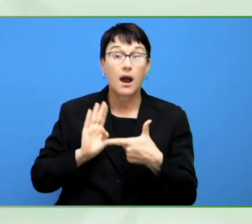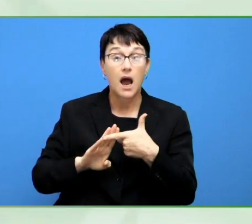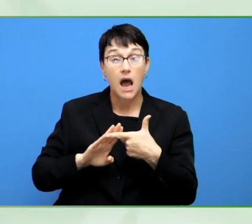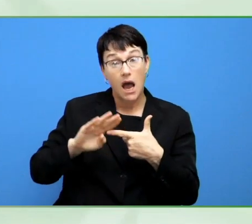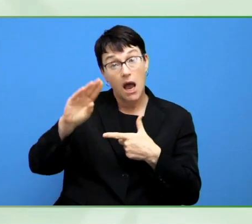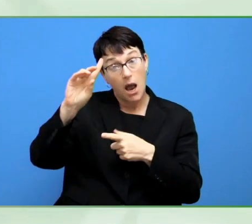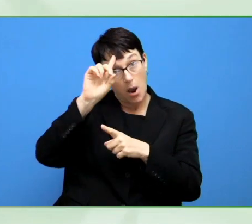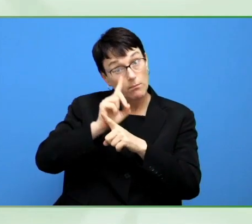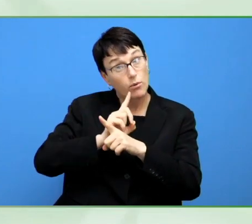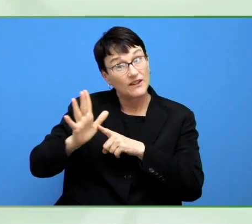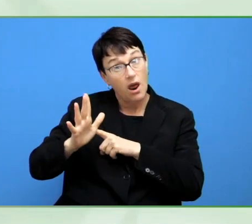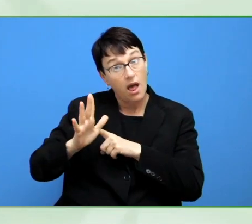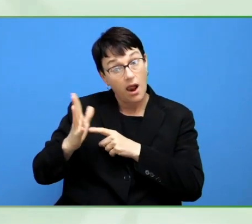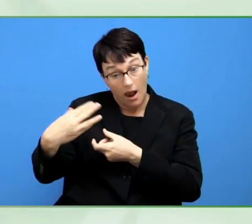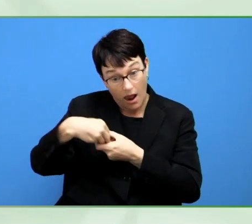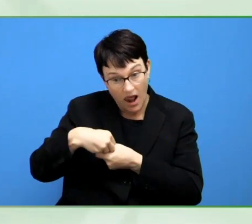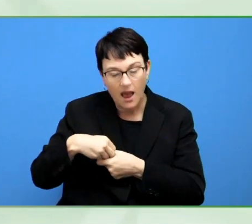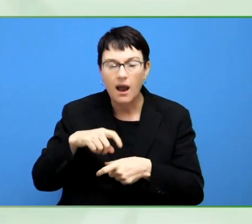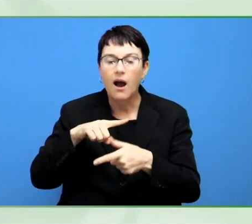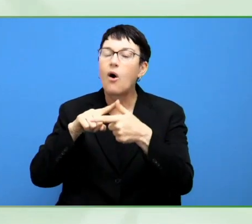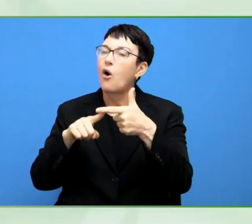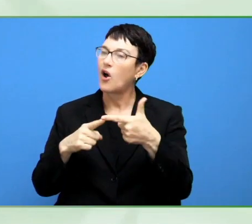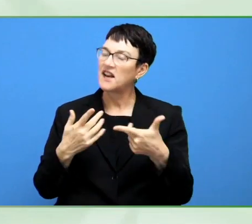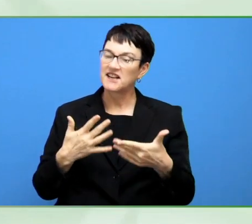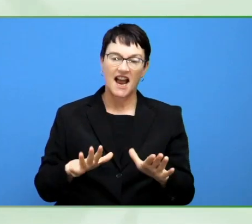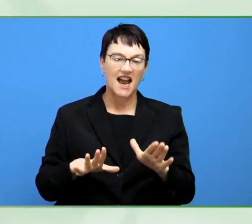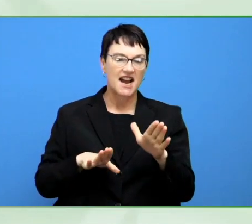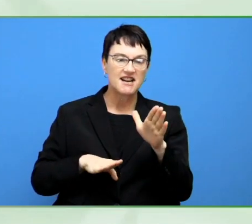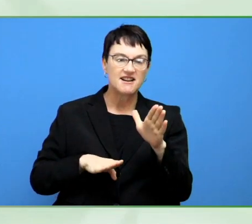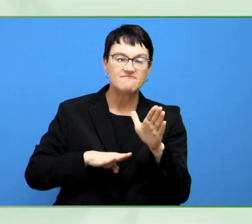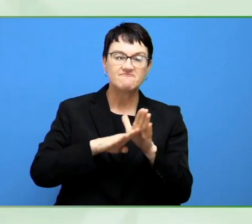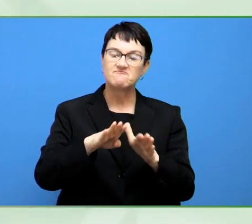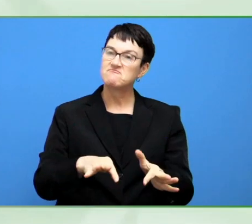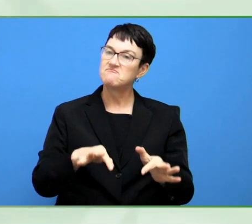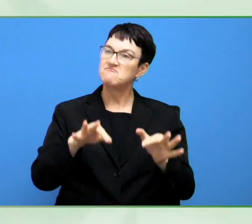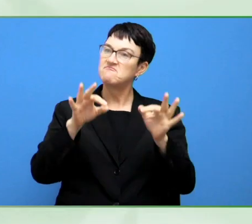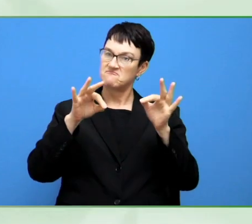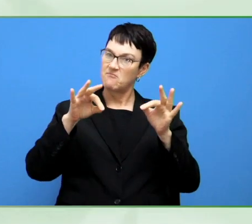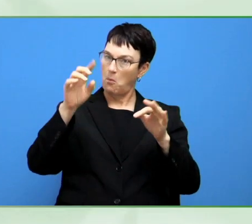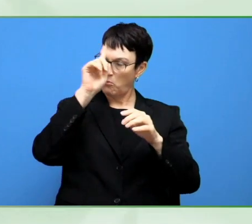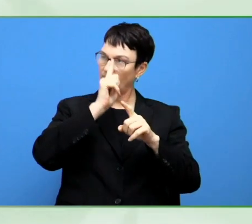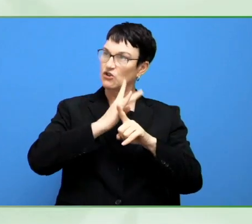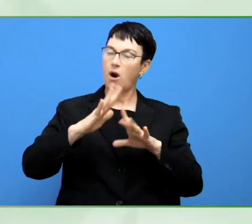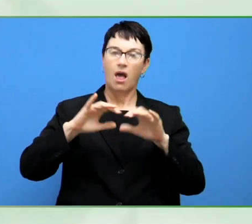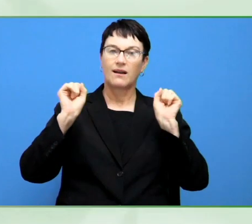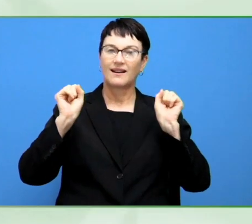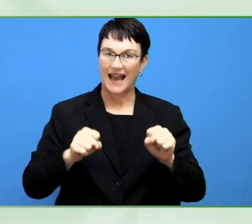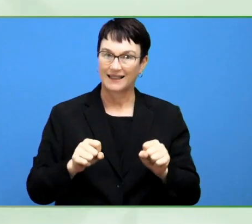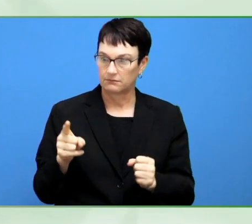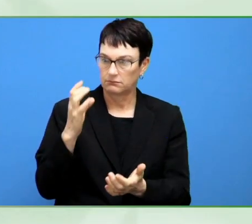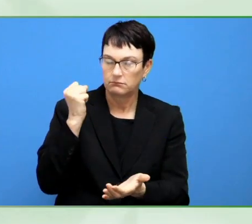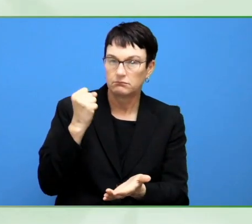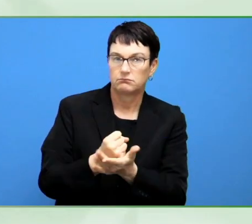same. People with disabilities can be accessibility professionals, and they are certified and they are enabled and they